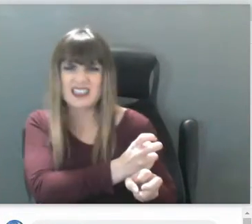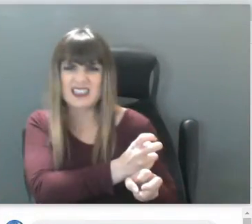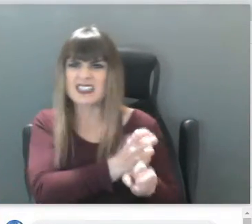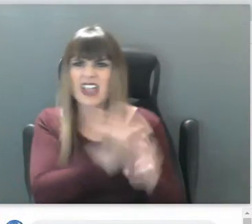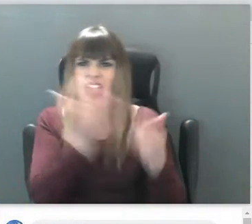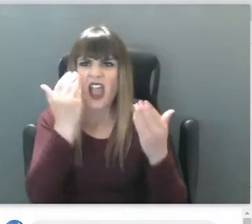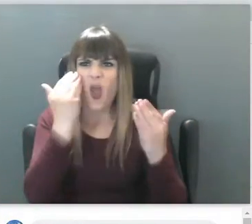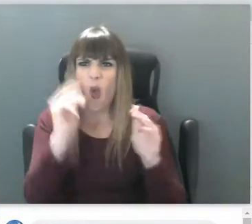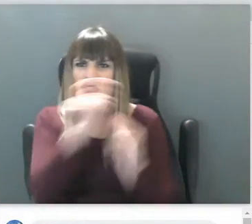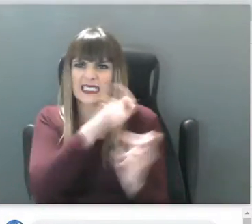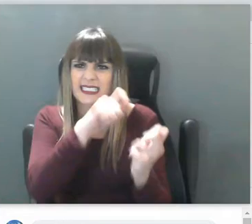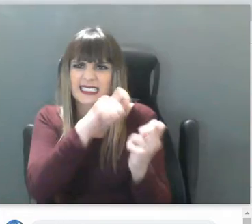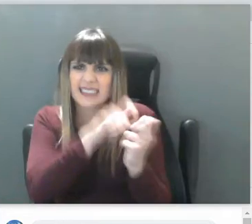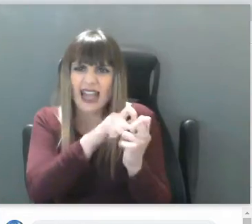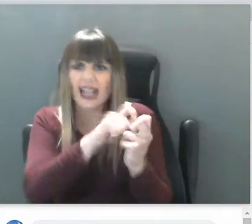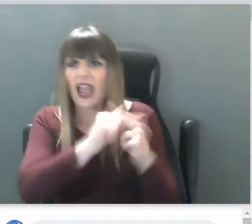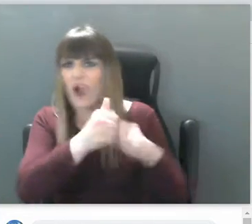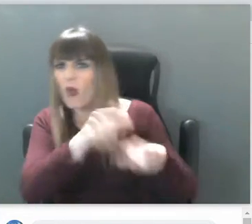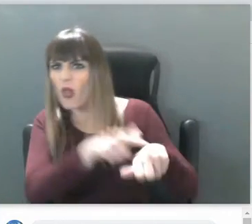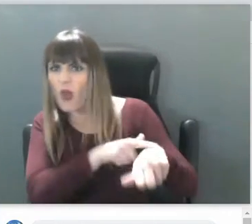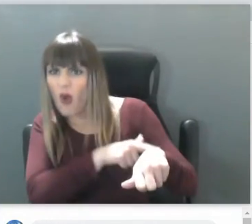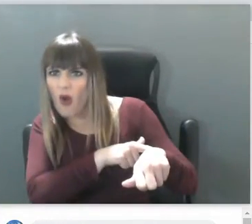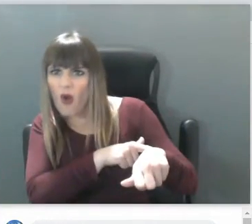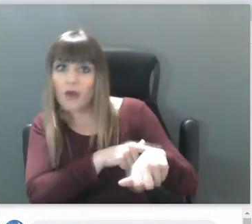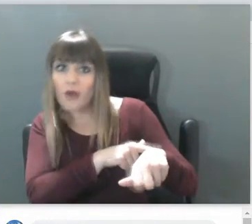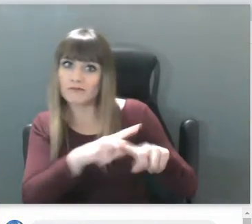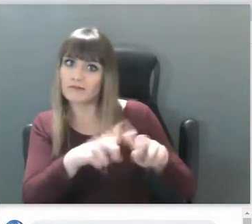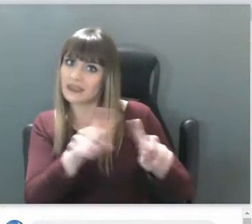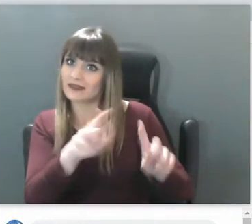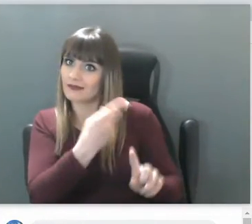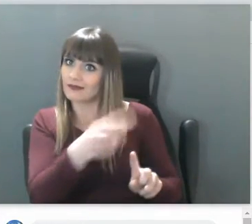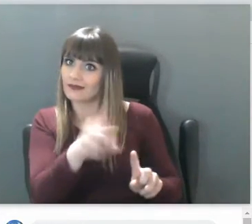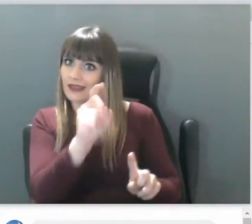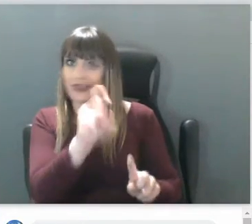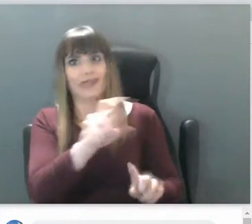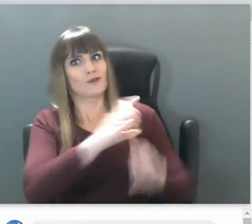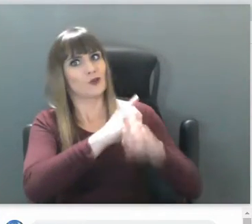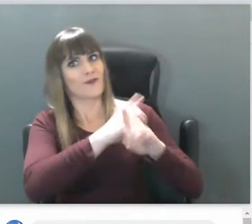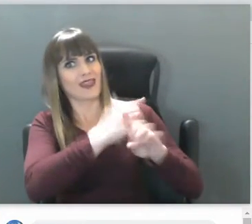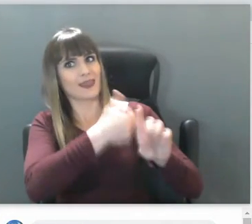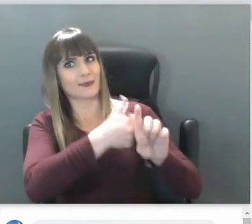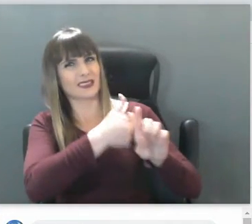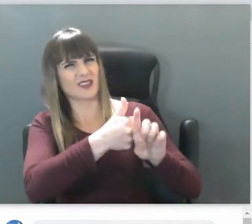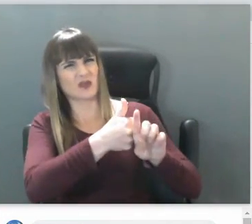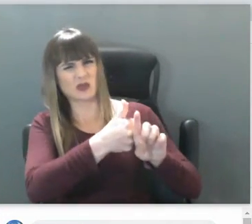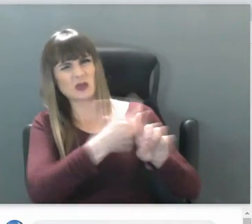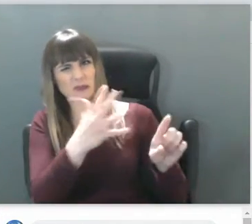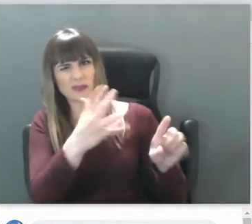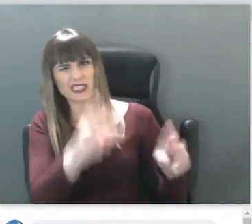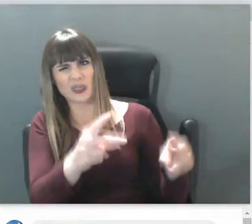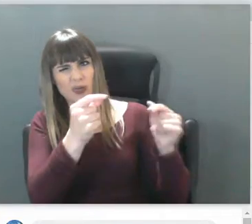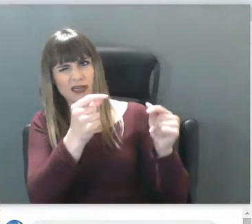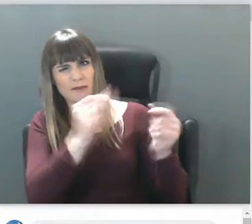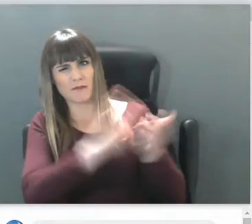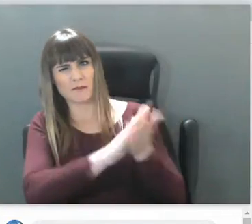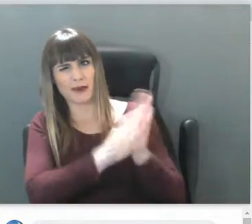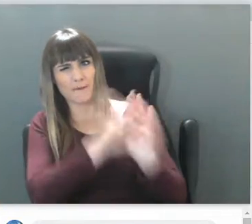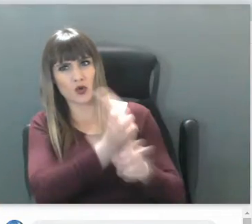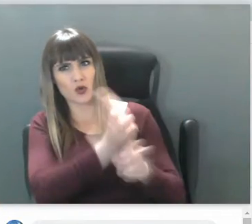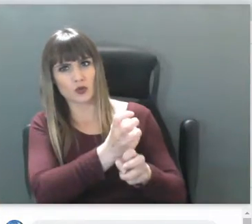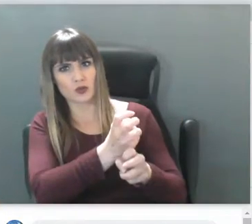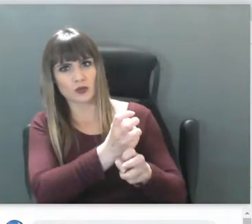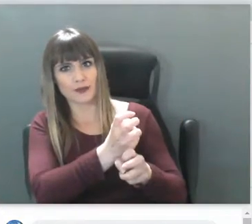amount, but they harden pretty quick because, they got to defend themselves too. So, good job. Anybody want to